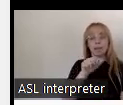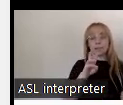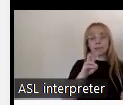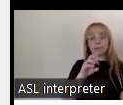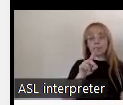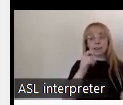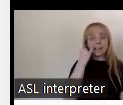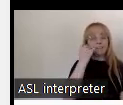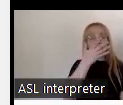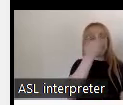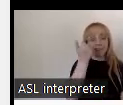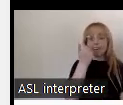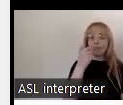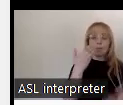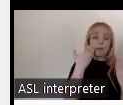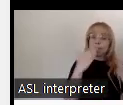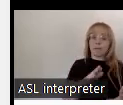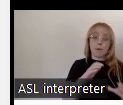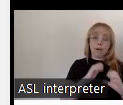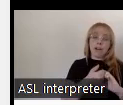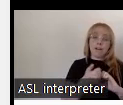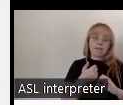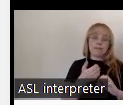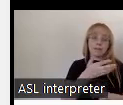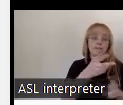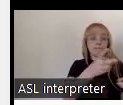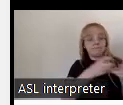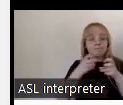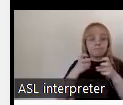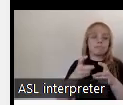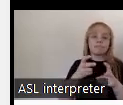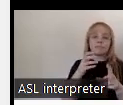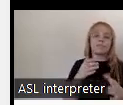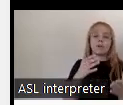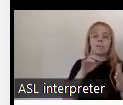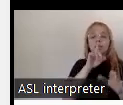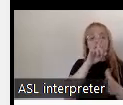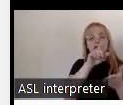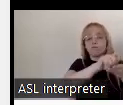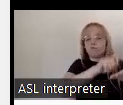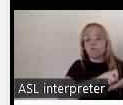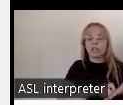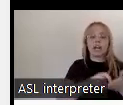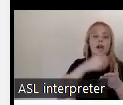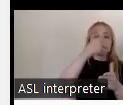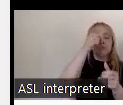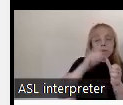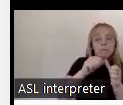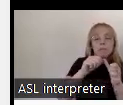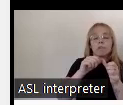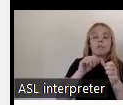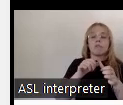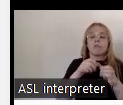will want to make sure that you have some way of remembering it or saving it that is